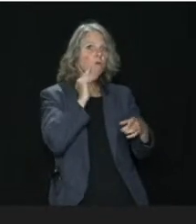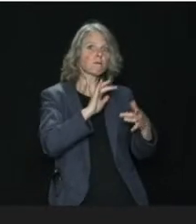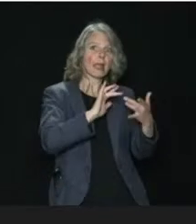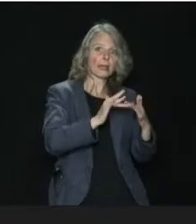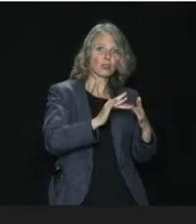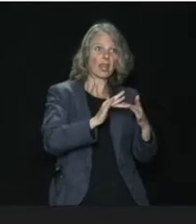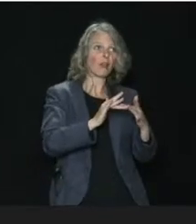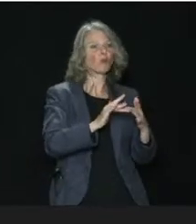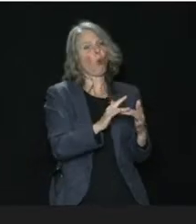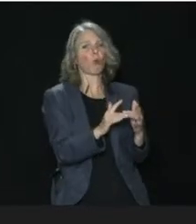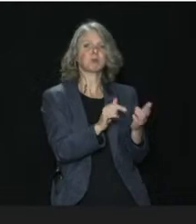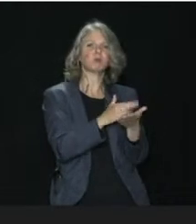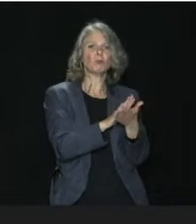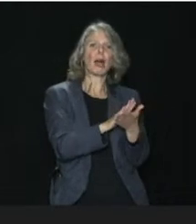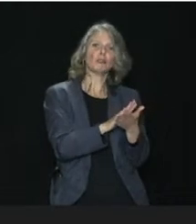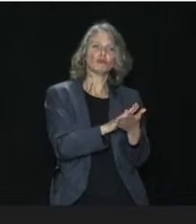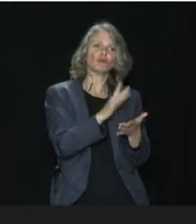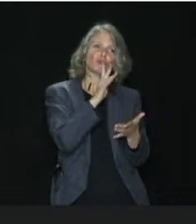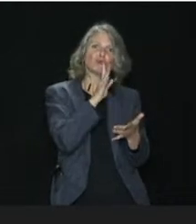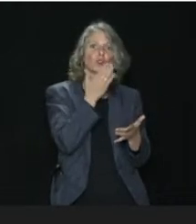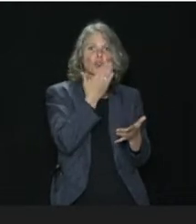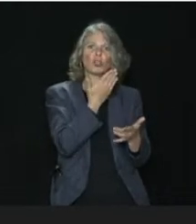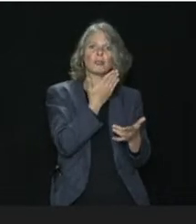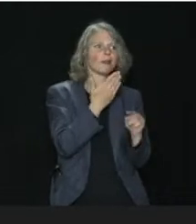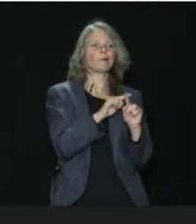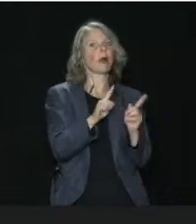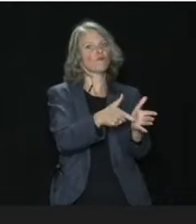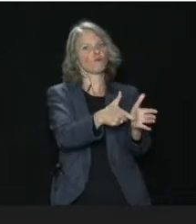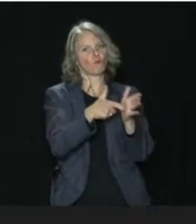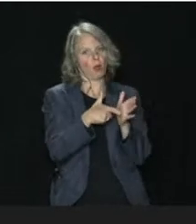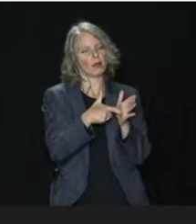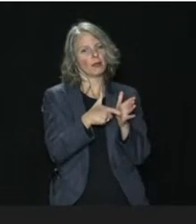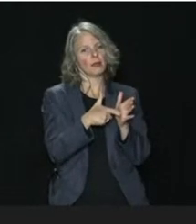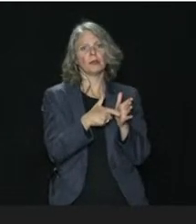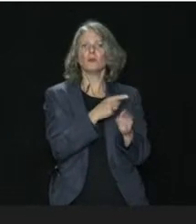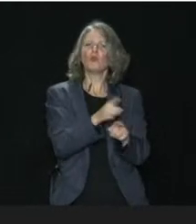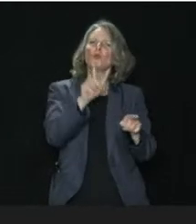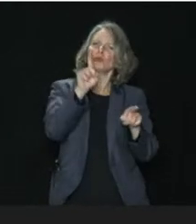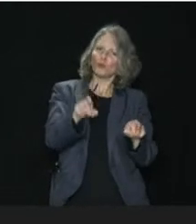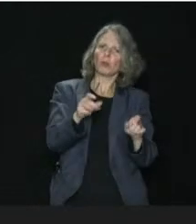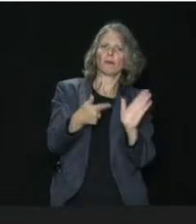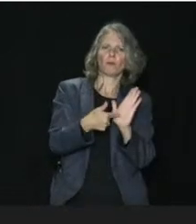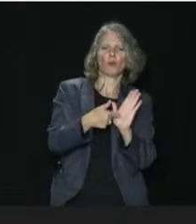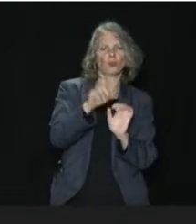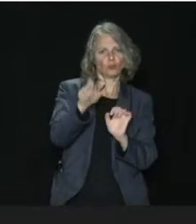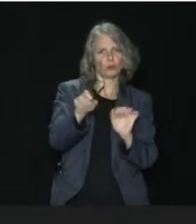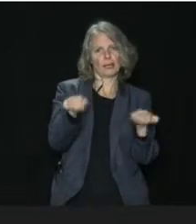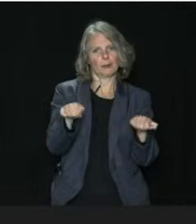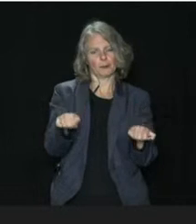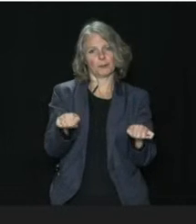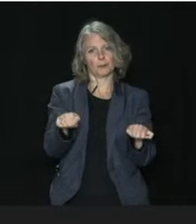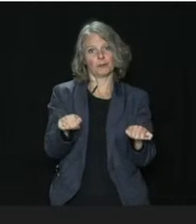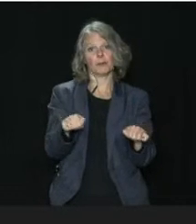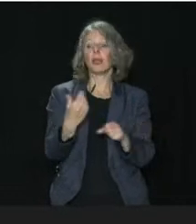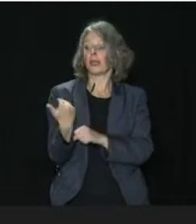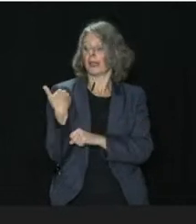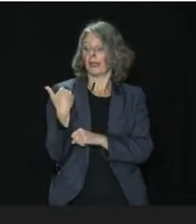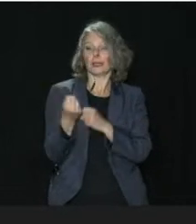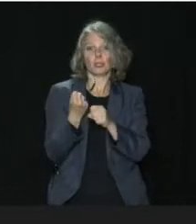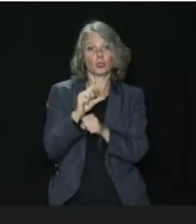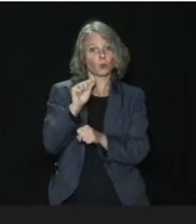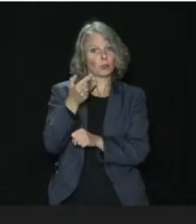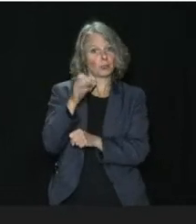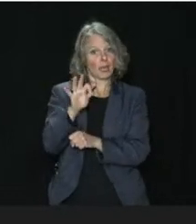a need. And this is something that everyone should be able to afford. In 2019, we promised